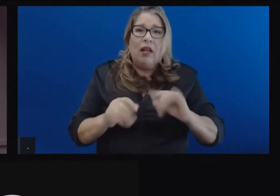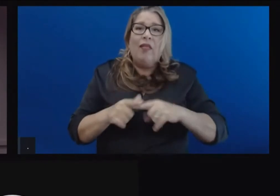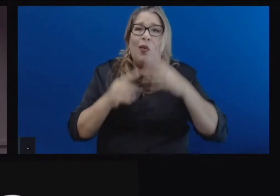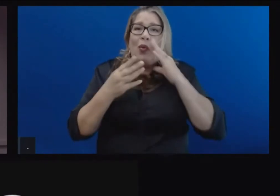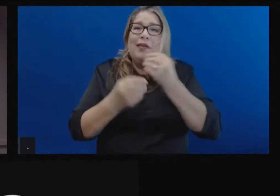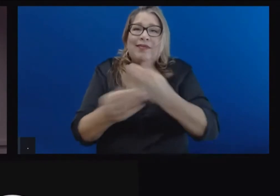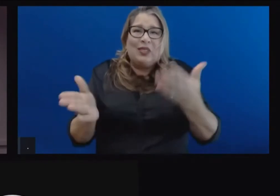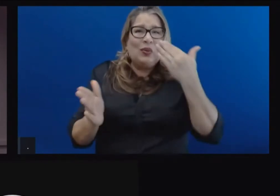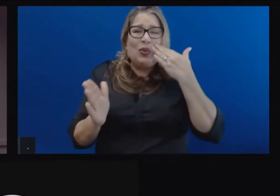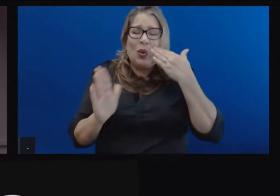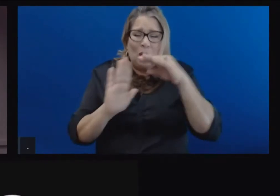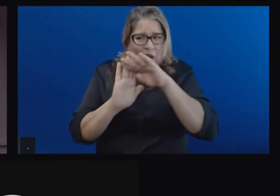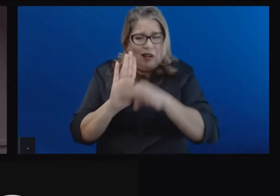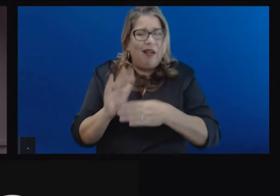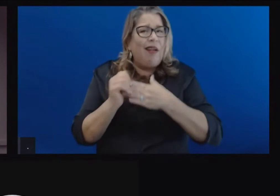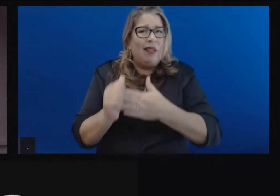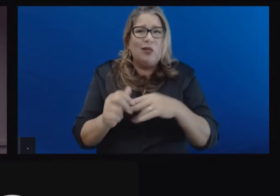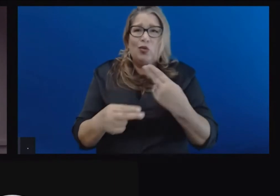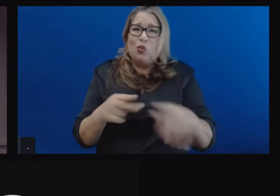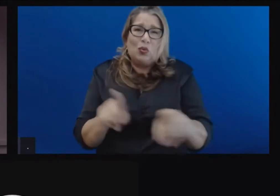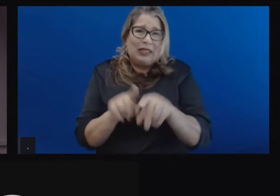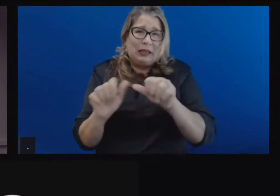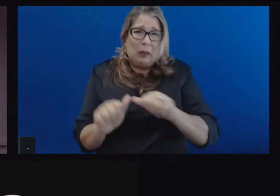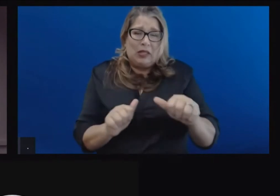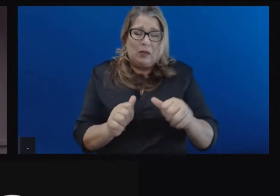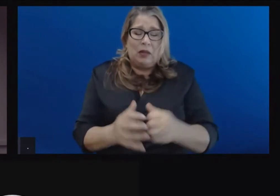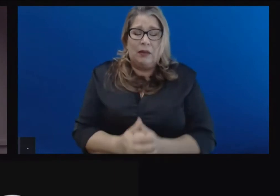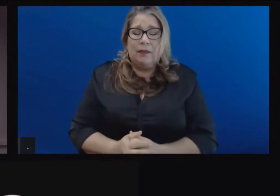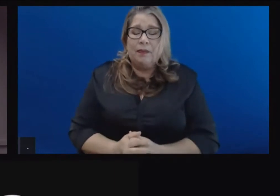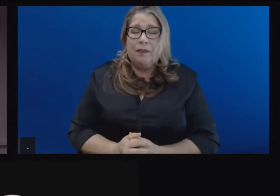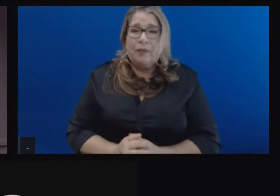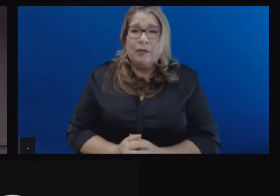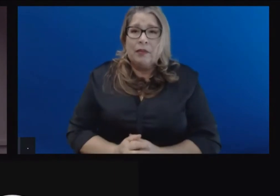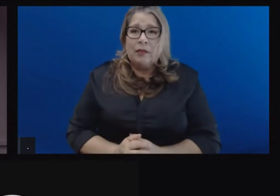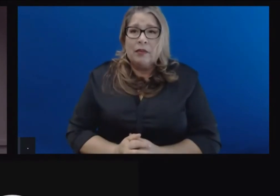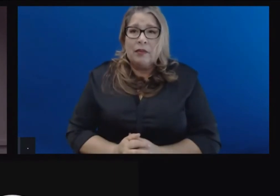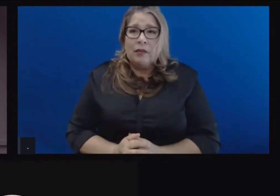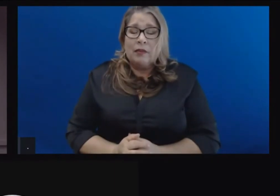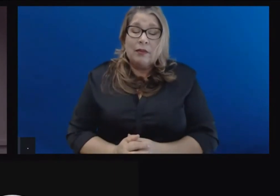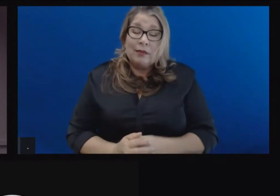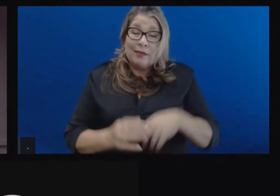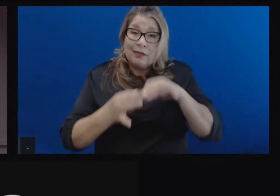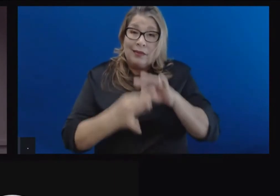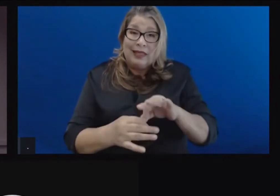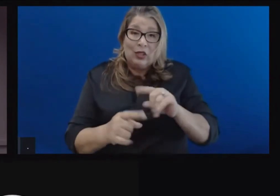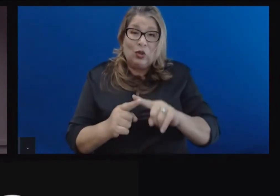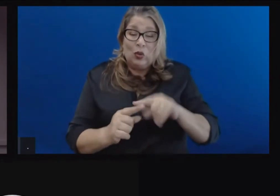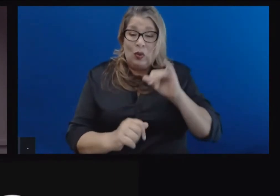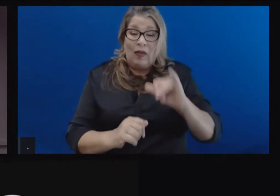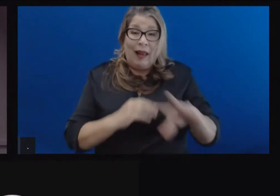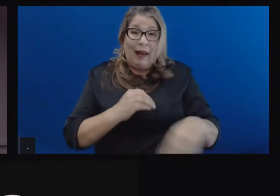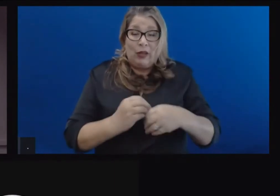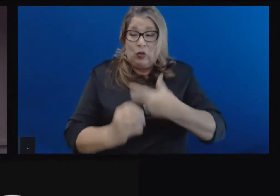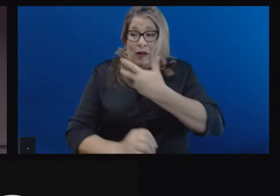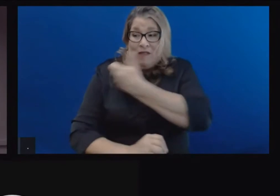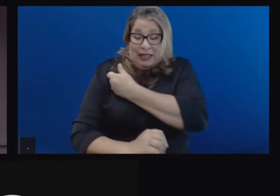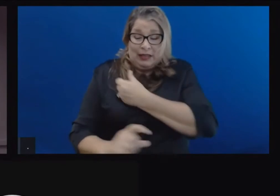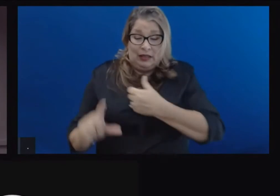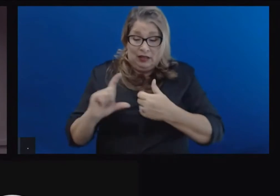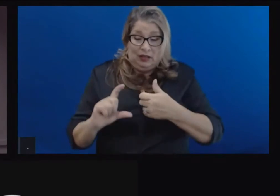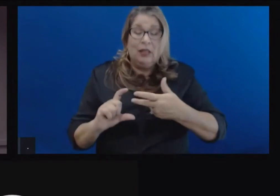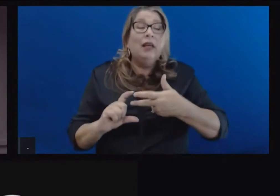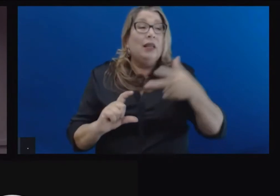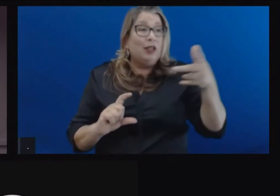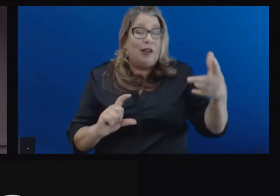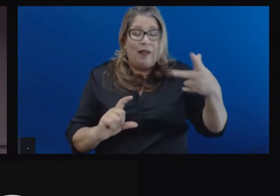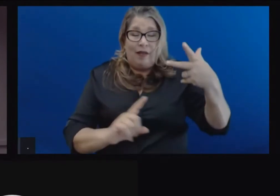about extra vaccine, we just want to say that we should not waste vaccine. We know